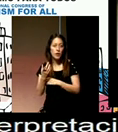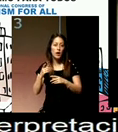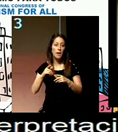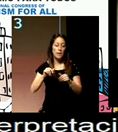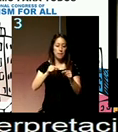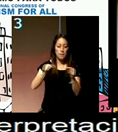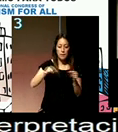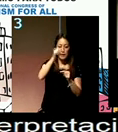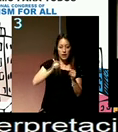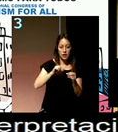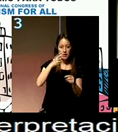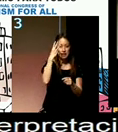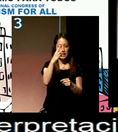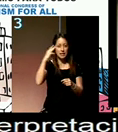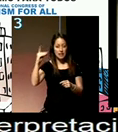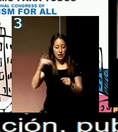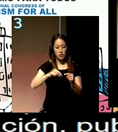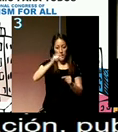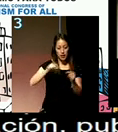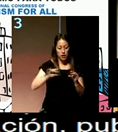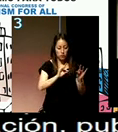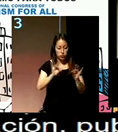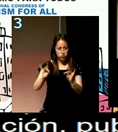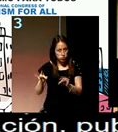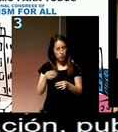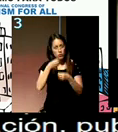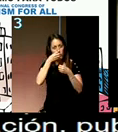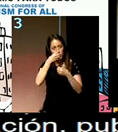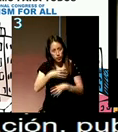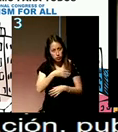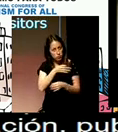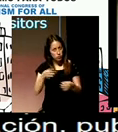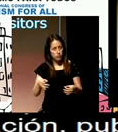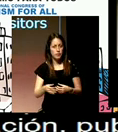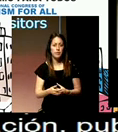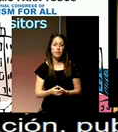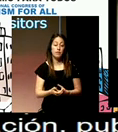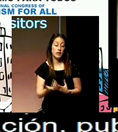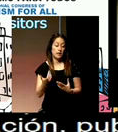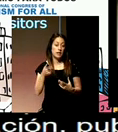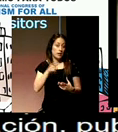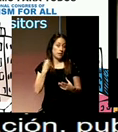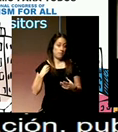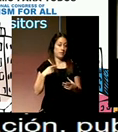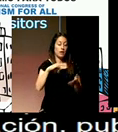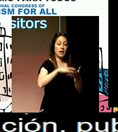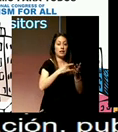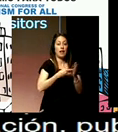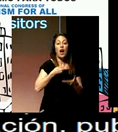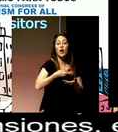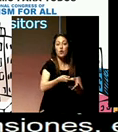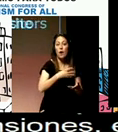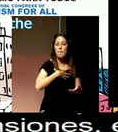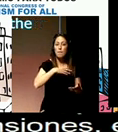These enable visitors also in an indirect way to connect with at least the most significant